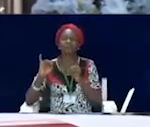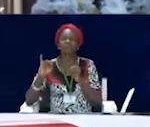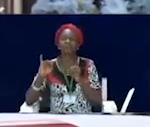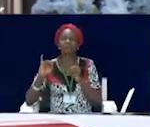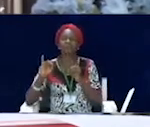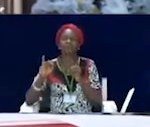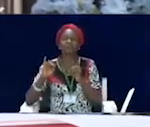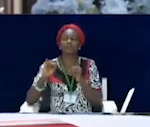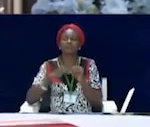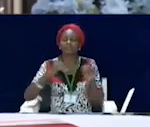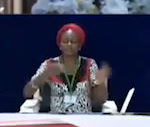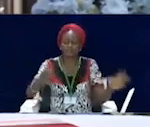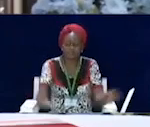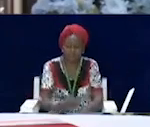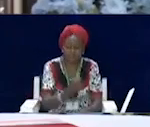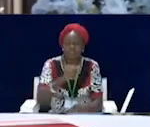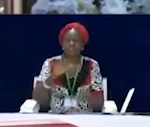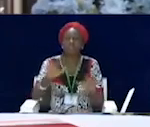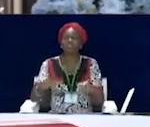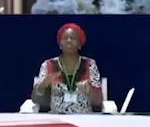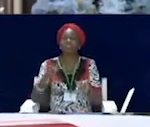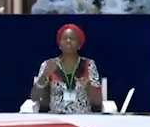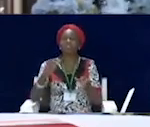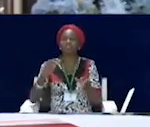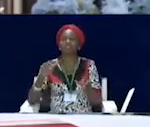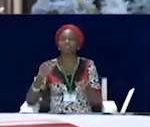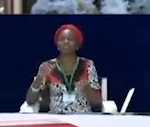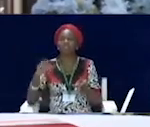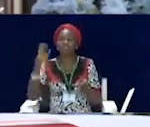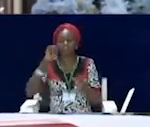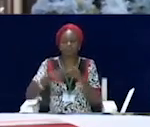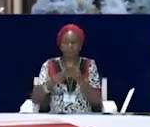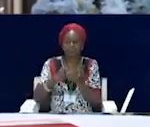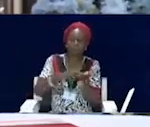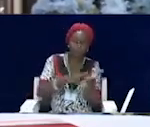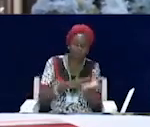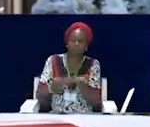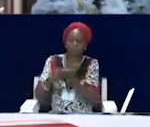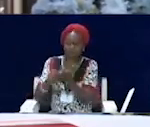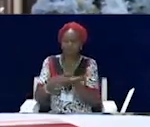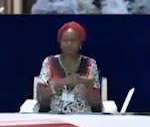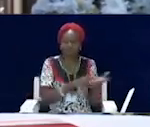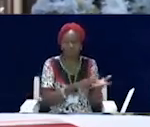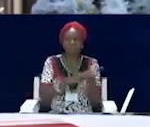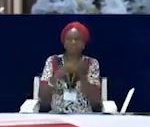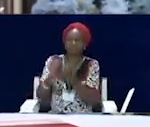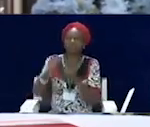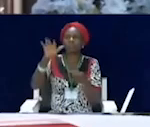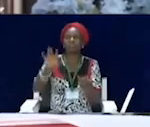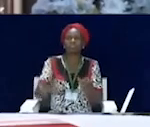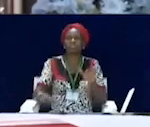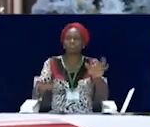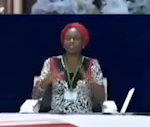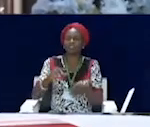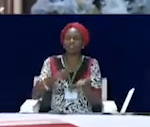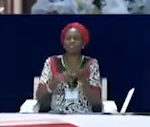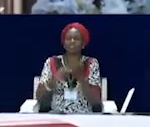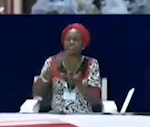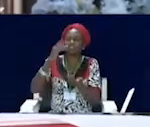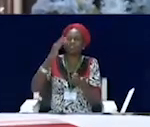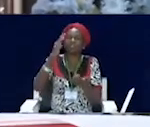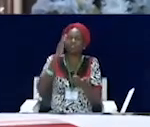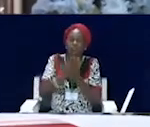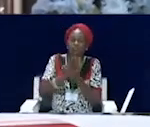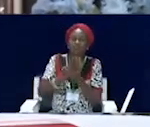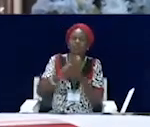and you pick up the child, and you begin to dance with the child. And the child keeps crying.